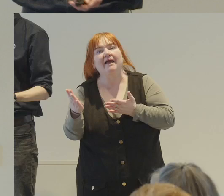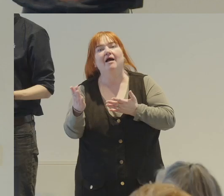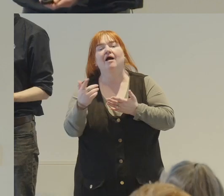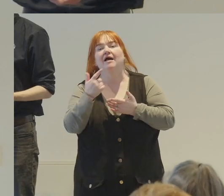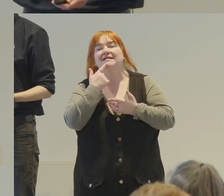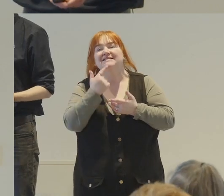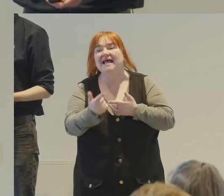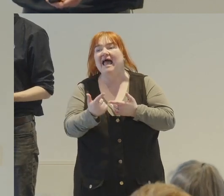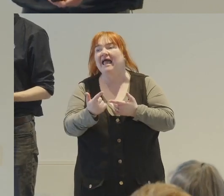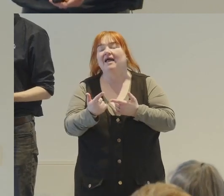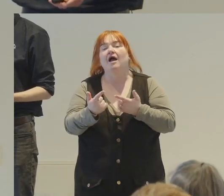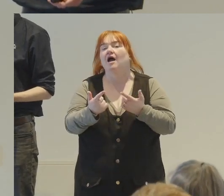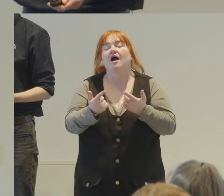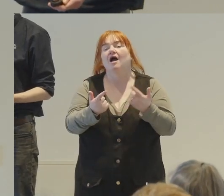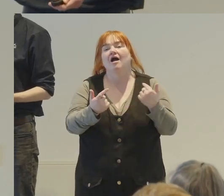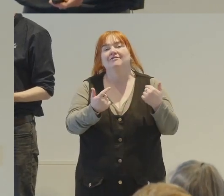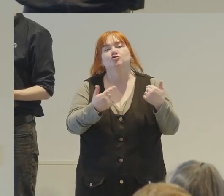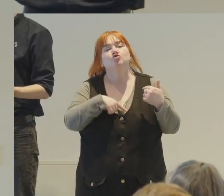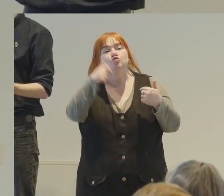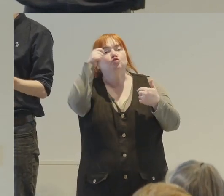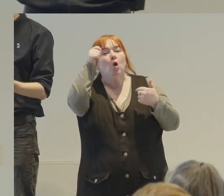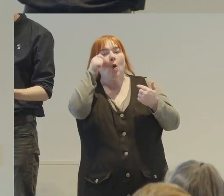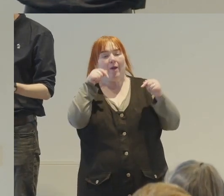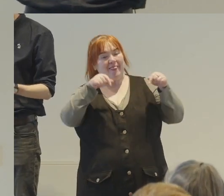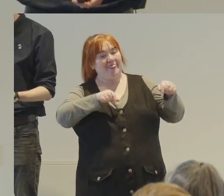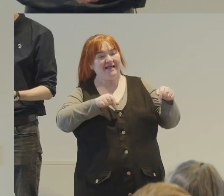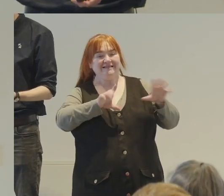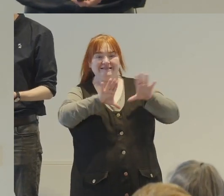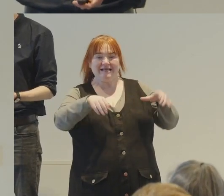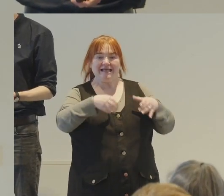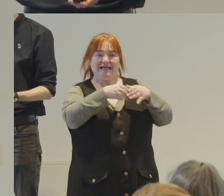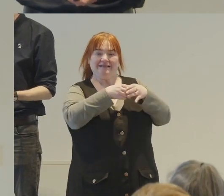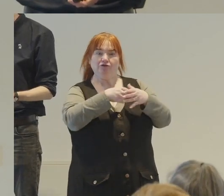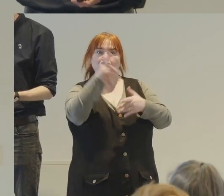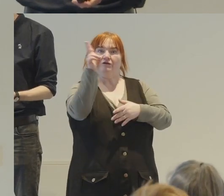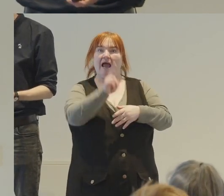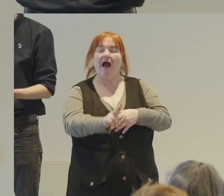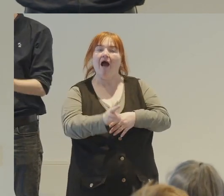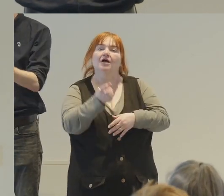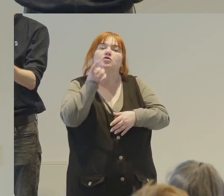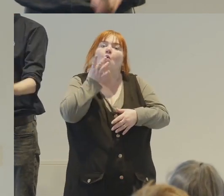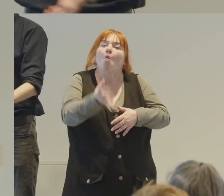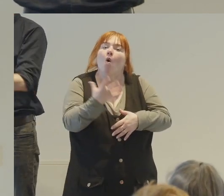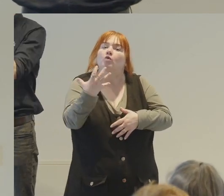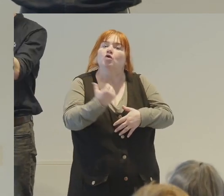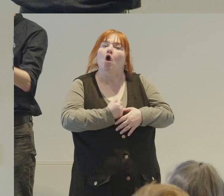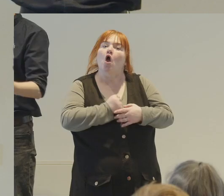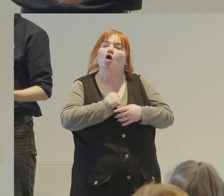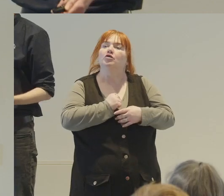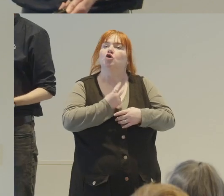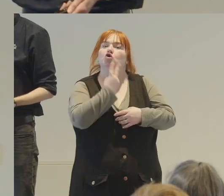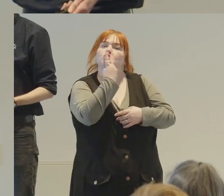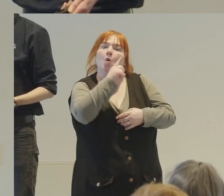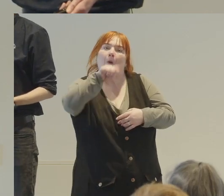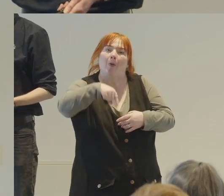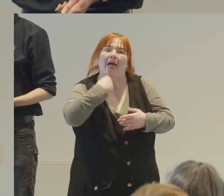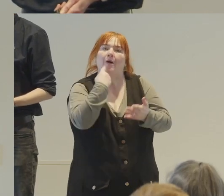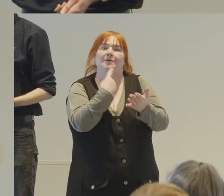now earn £2,000 a month going forward. The reason we're doing this is because the arts is up and down and everything